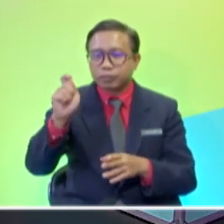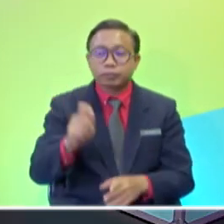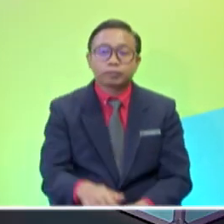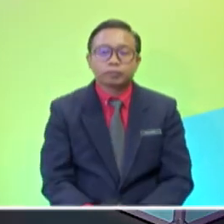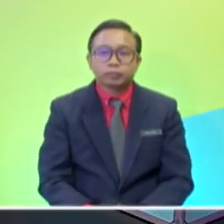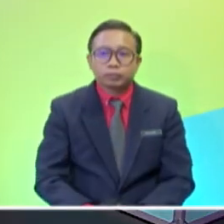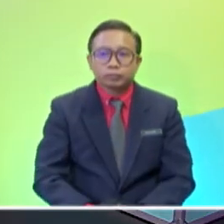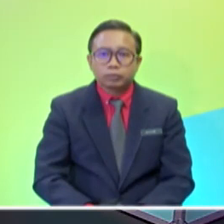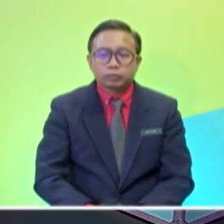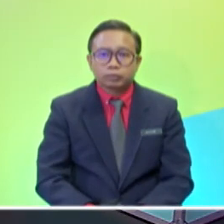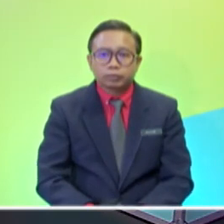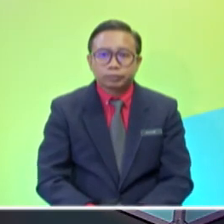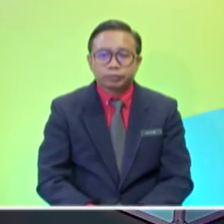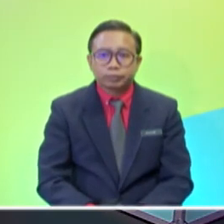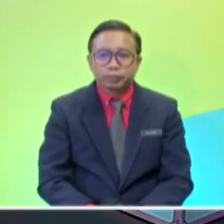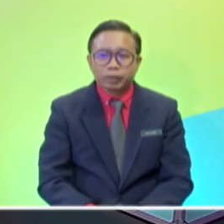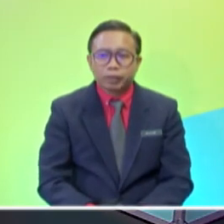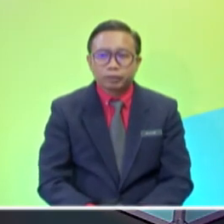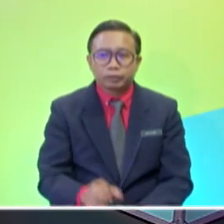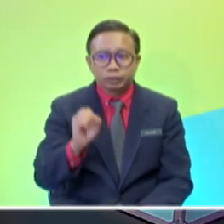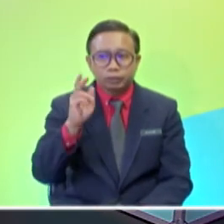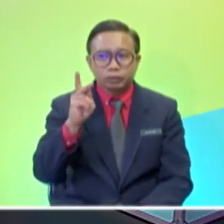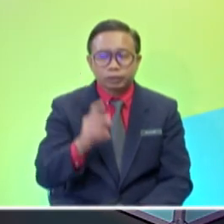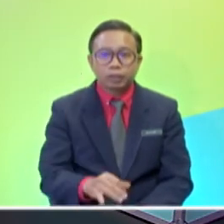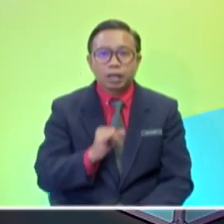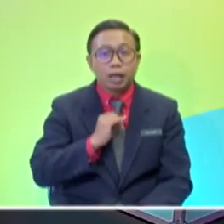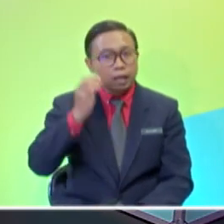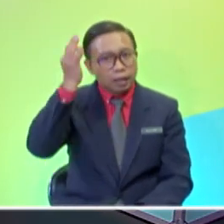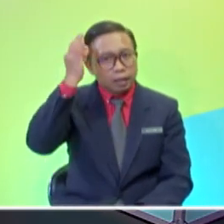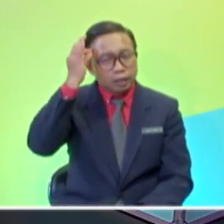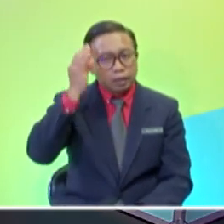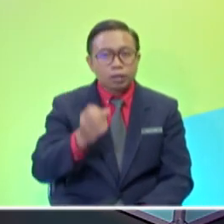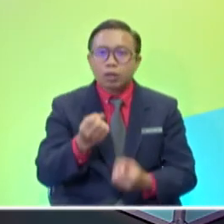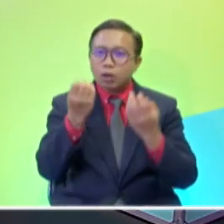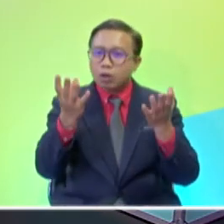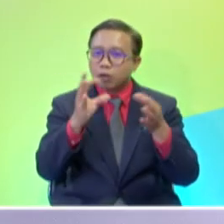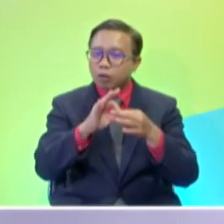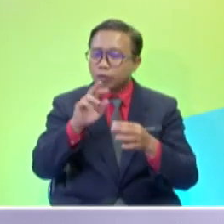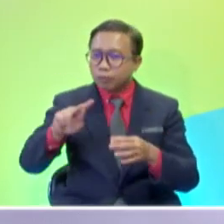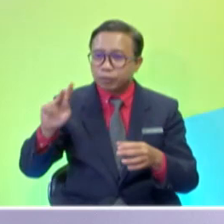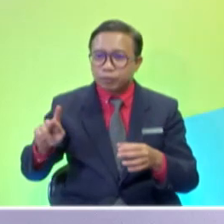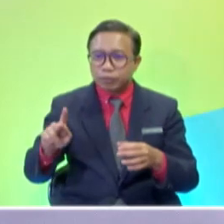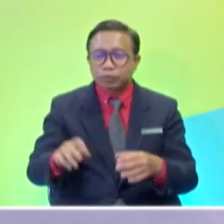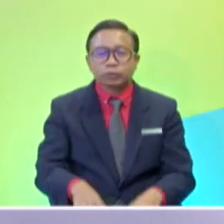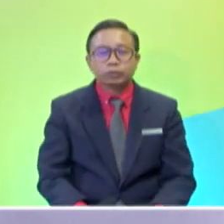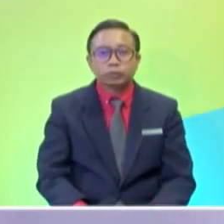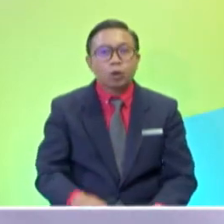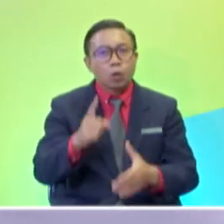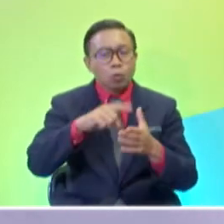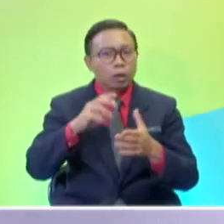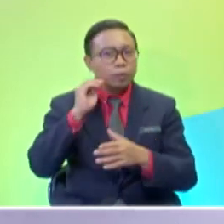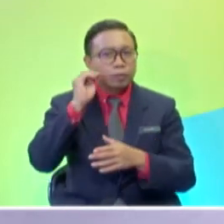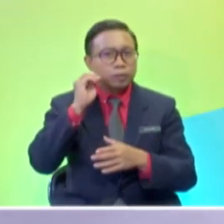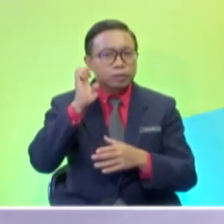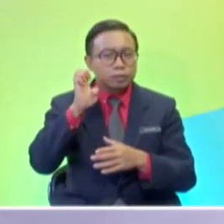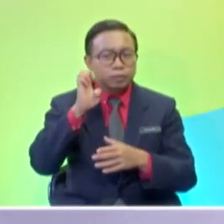right. Okay. All right. All right. I think a lot of pupils at home have taken a bit of what Miss Ima taught